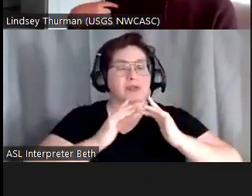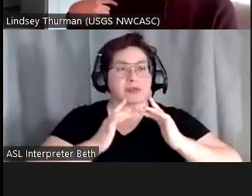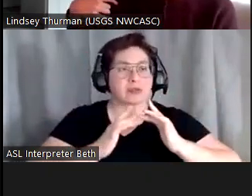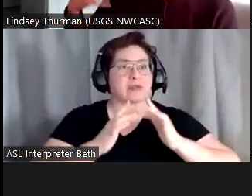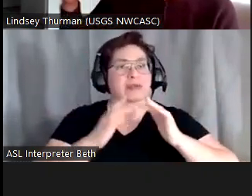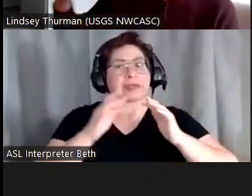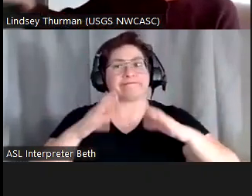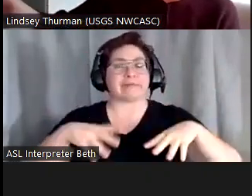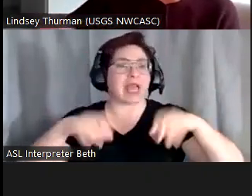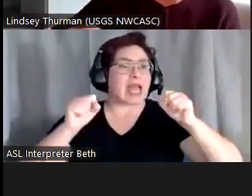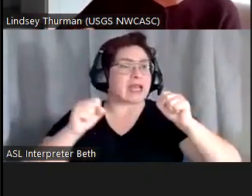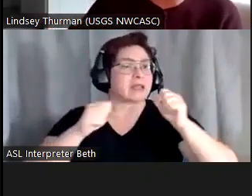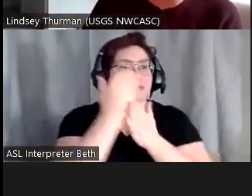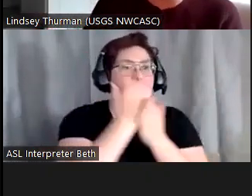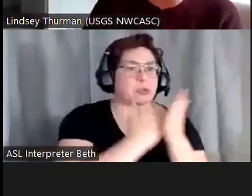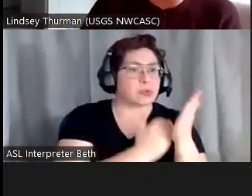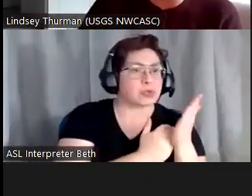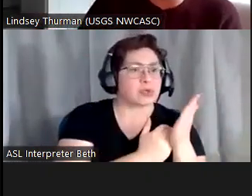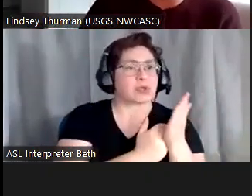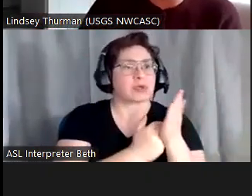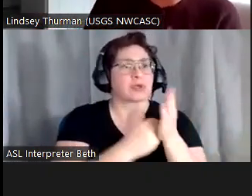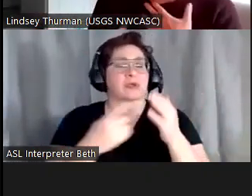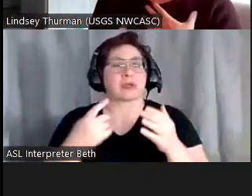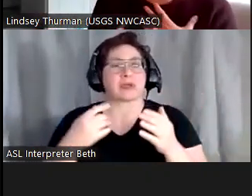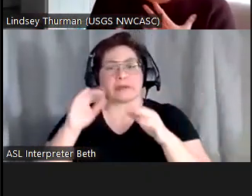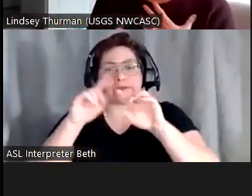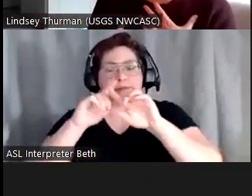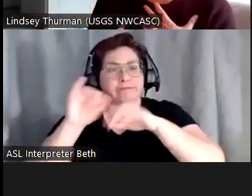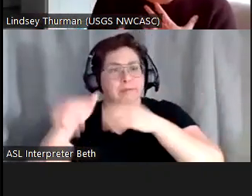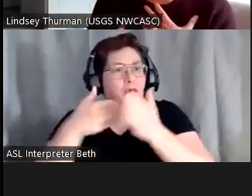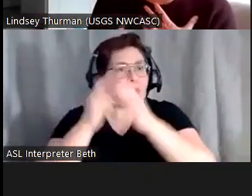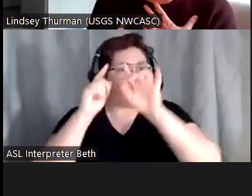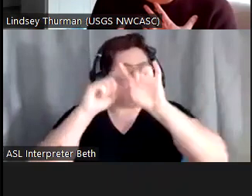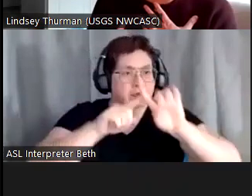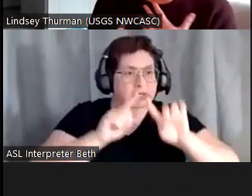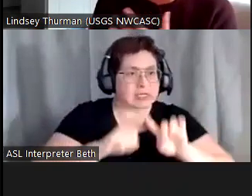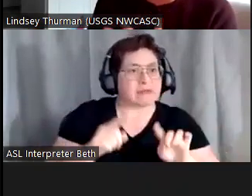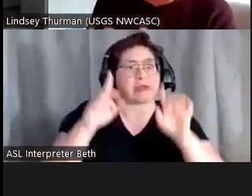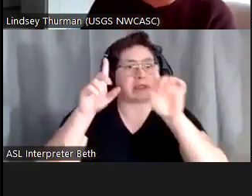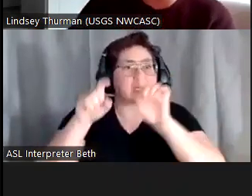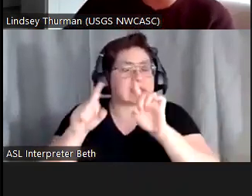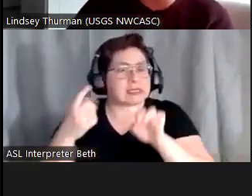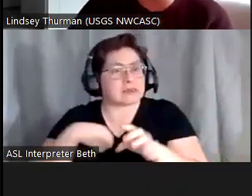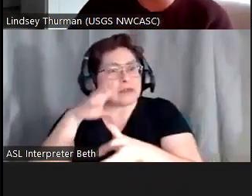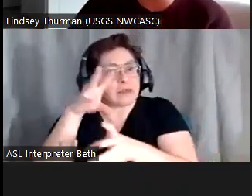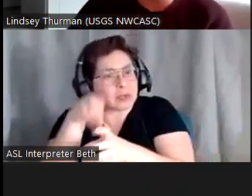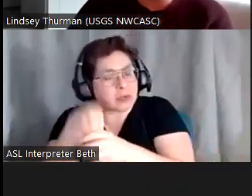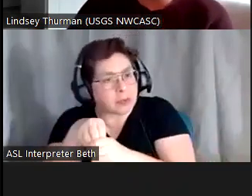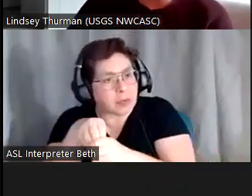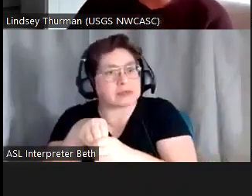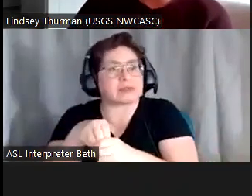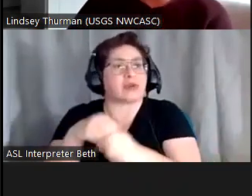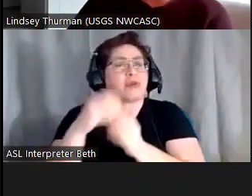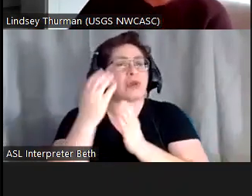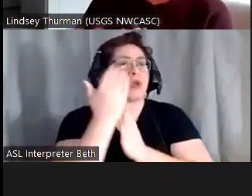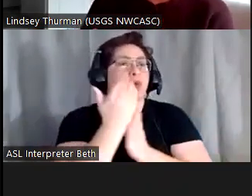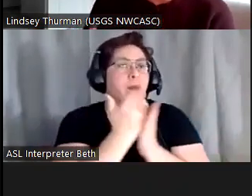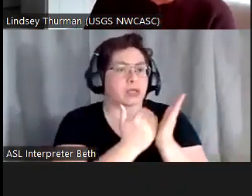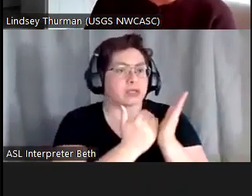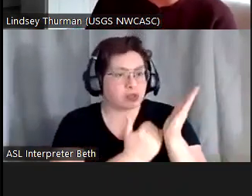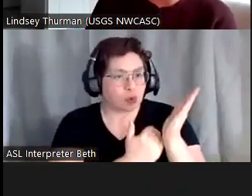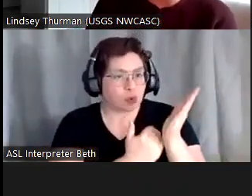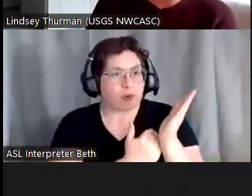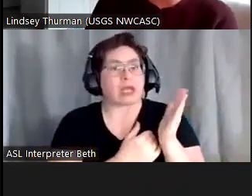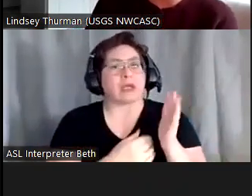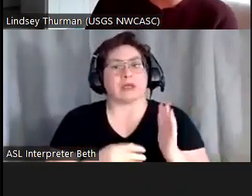menu, accessing a repository of all the assessments that at least I've been a part of or our workgroup collaborators. So that's all